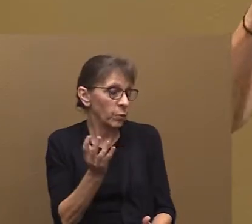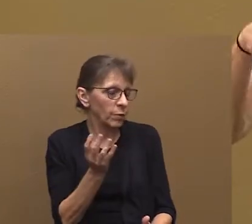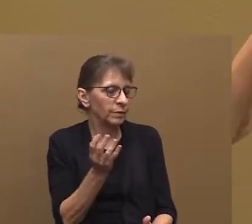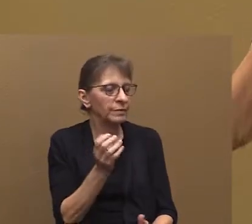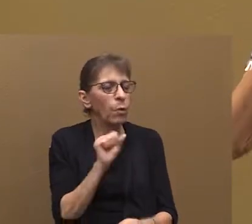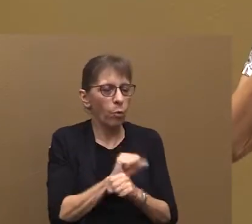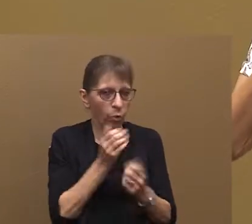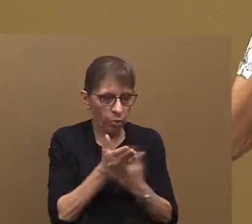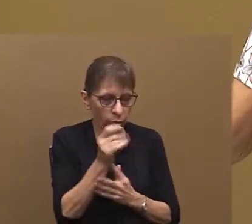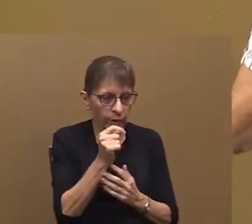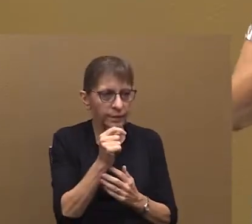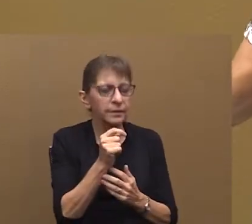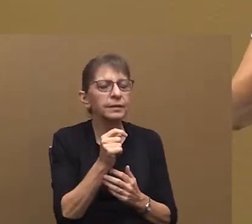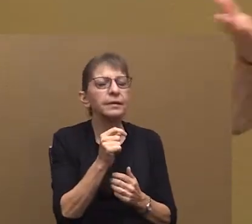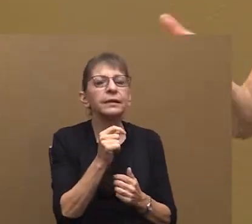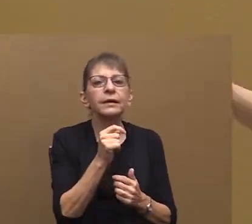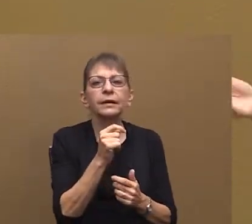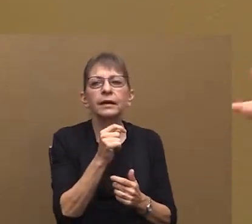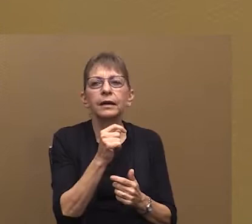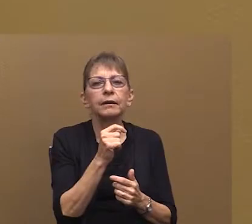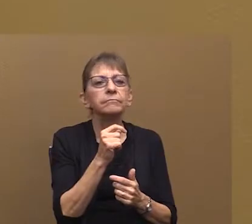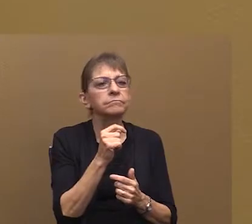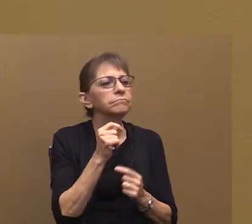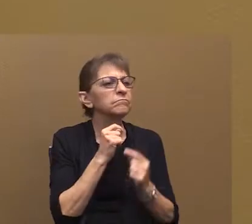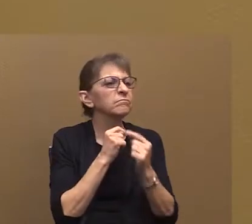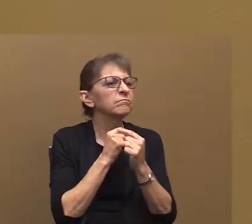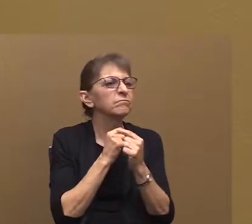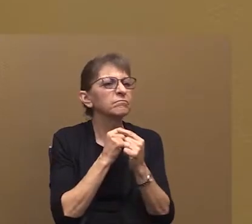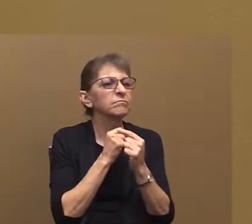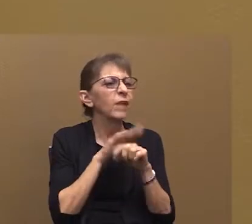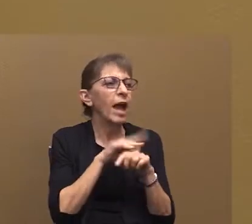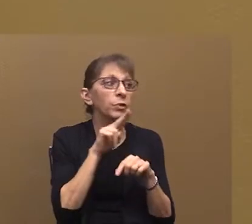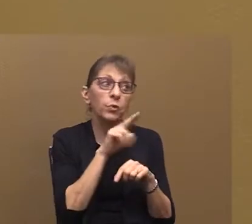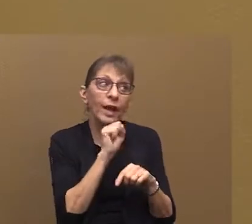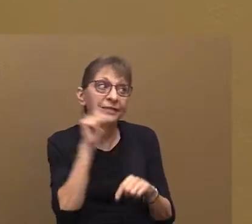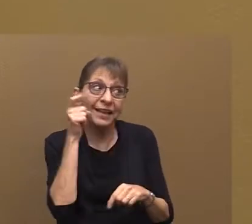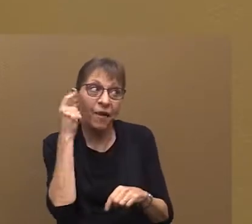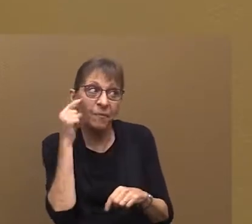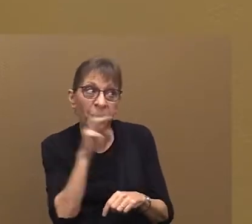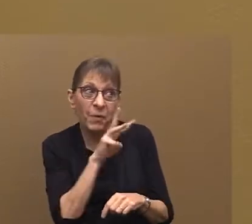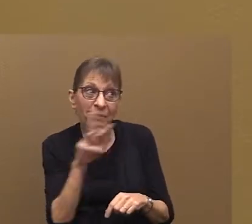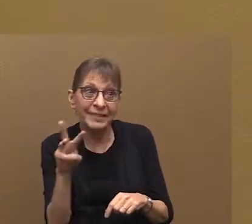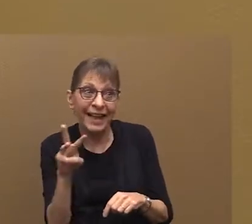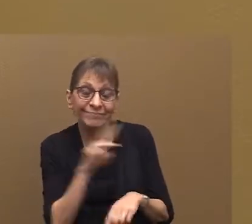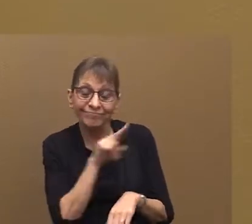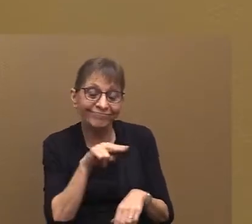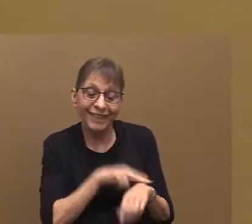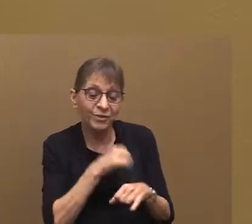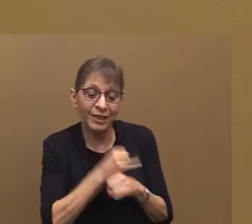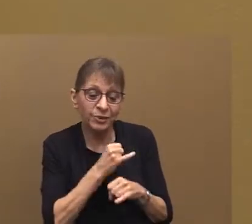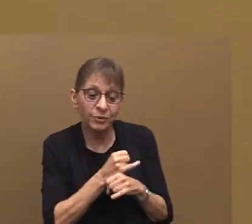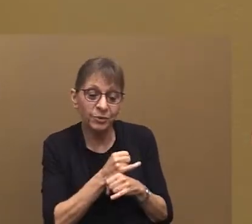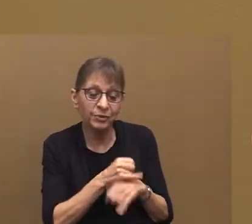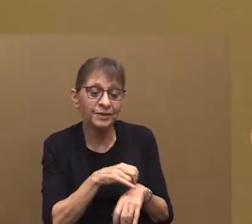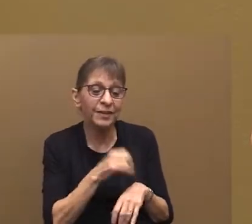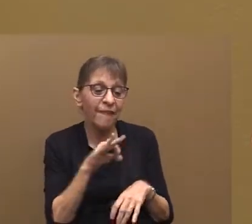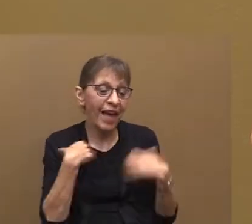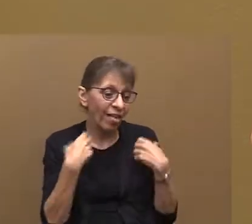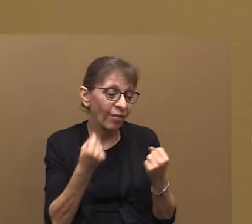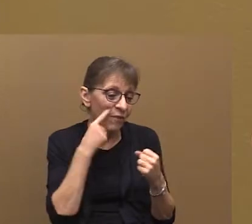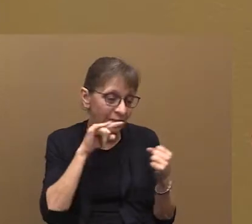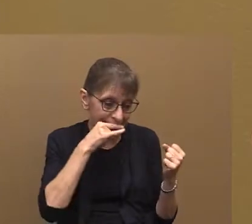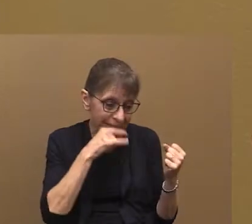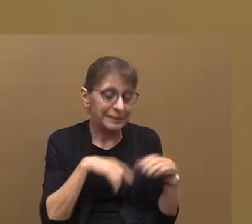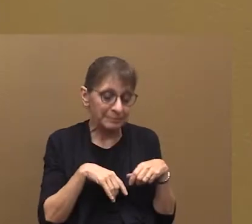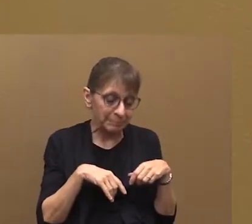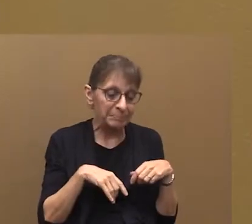So to work through that, and again, they're on the U.S. government website, on the National Institutes of Health